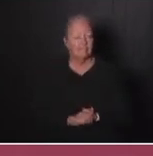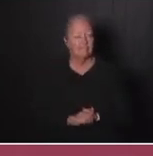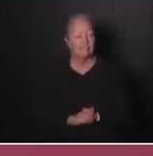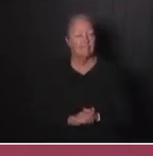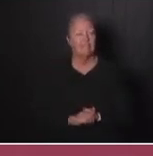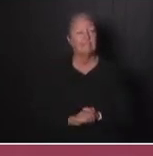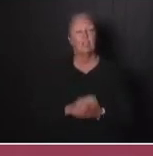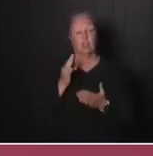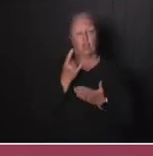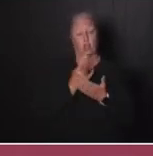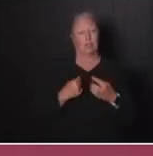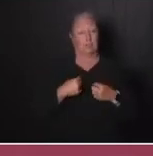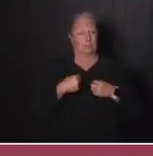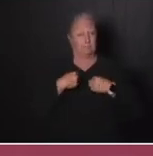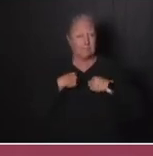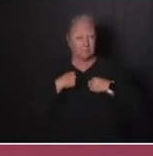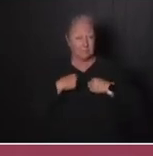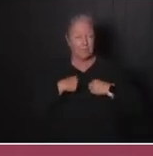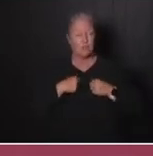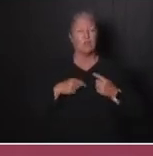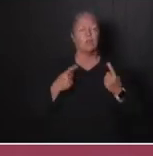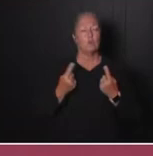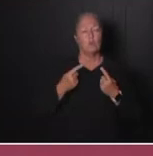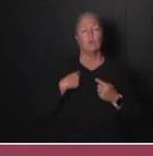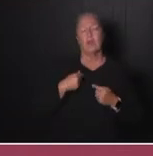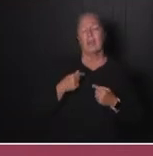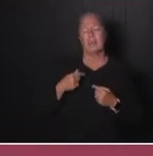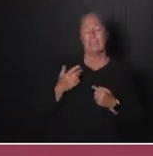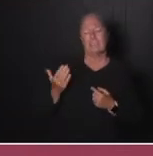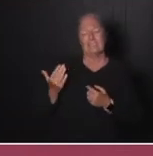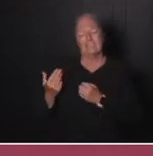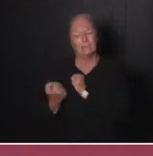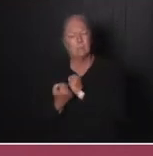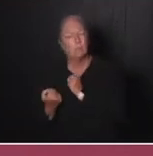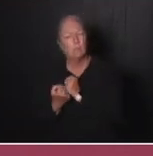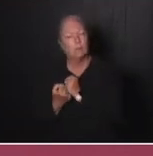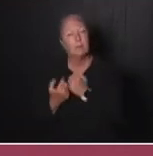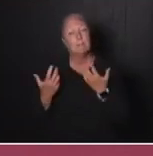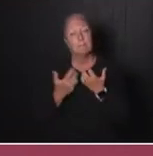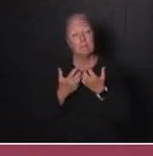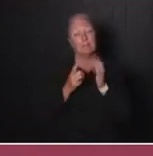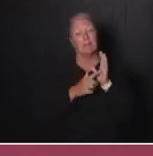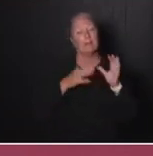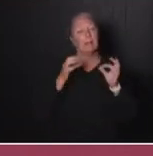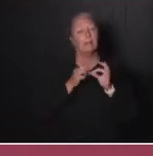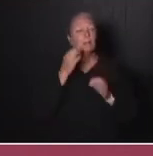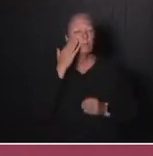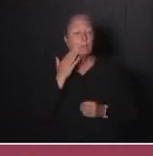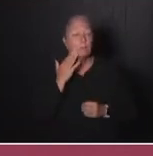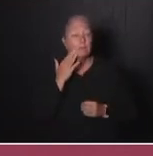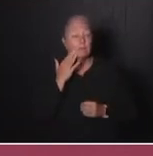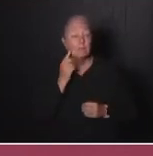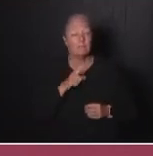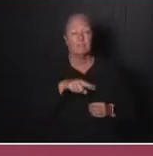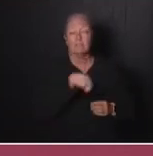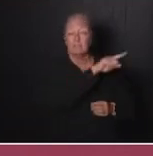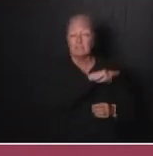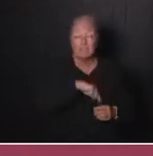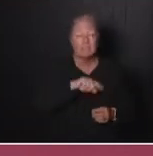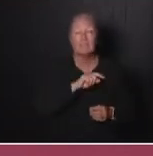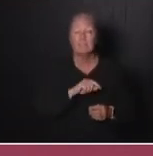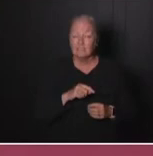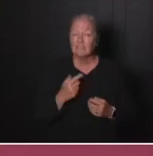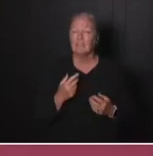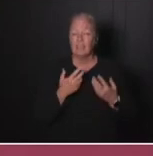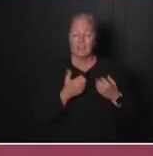not just me who has been able to count on Albo. So many of the Labor women who have been making a mark in public life